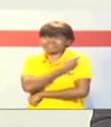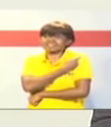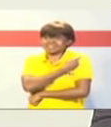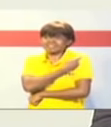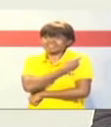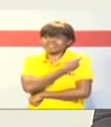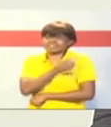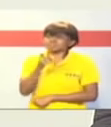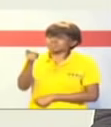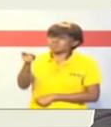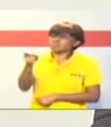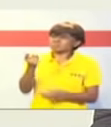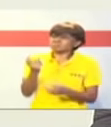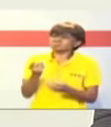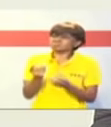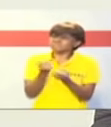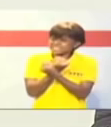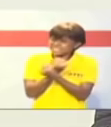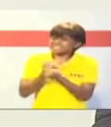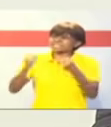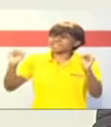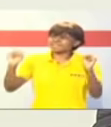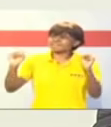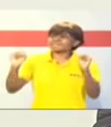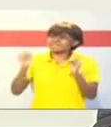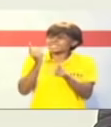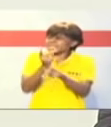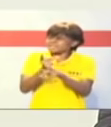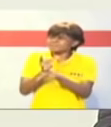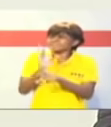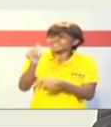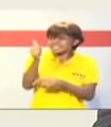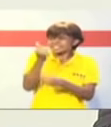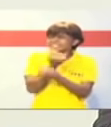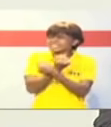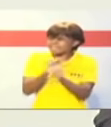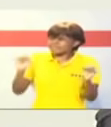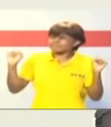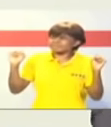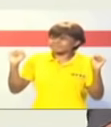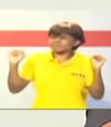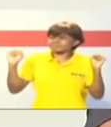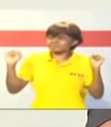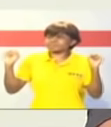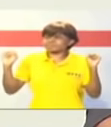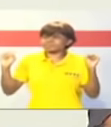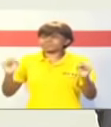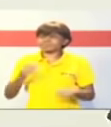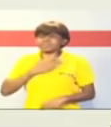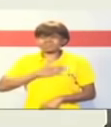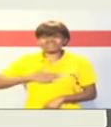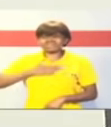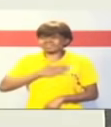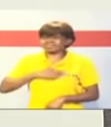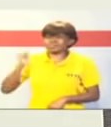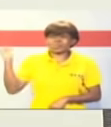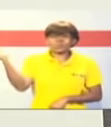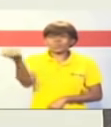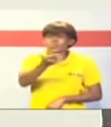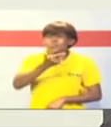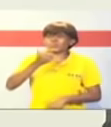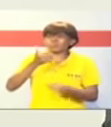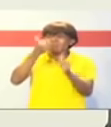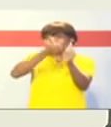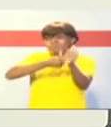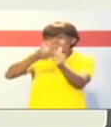is much less. So all of those are important reasons to get vaccinated. Everyone, please do your part. So